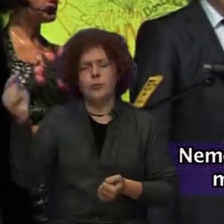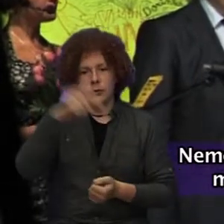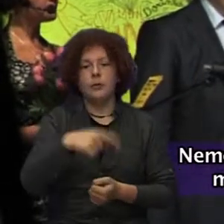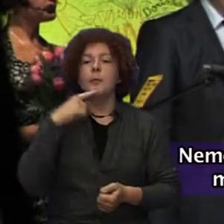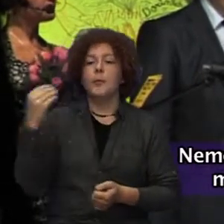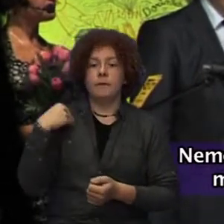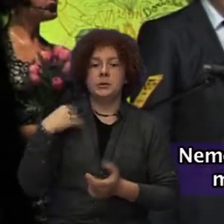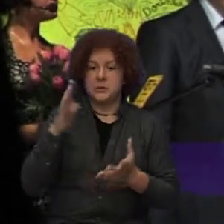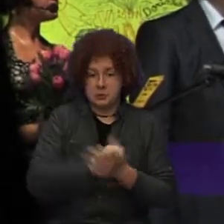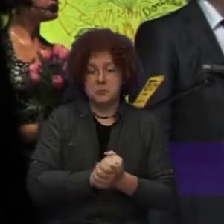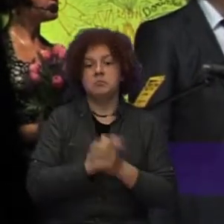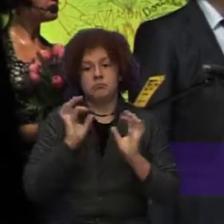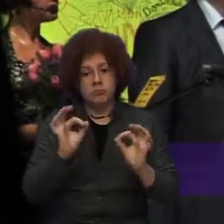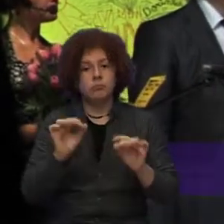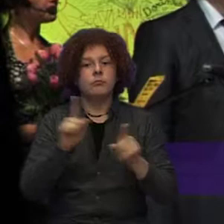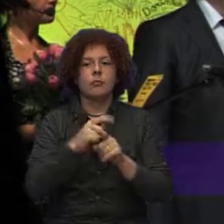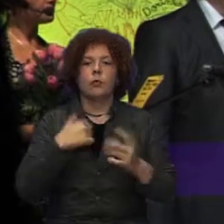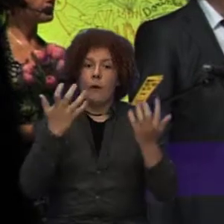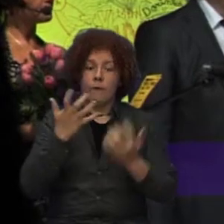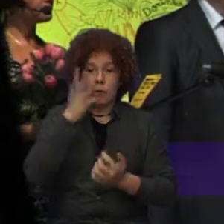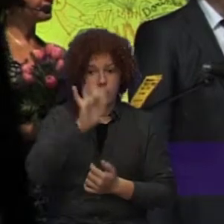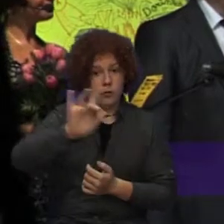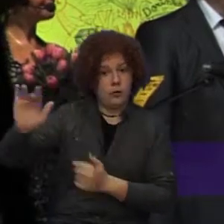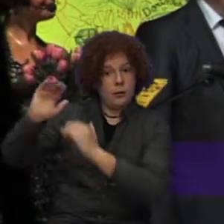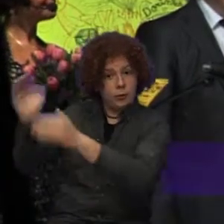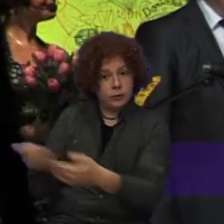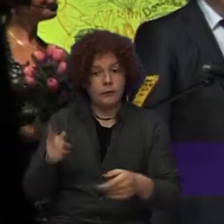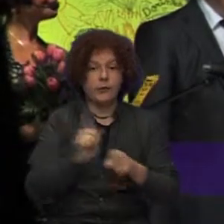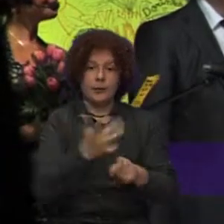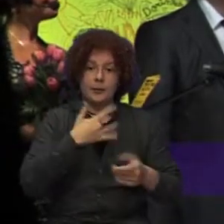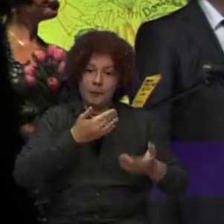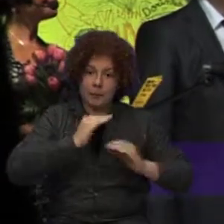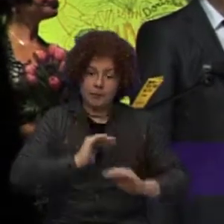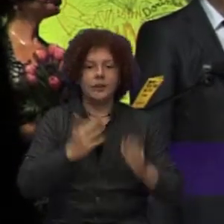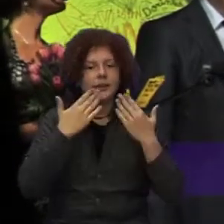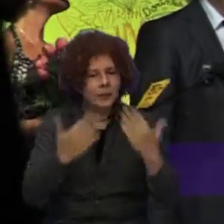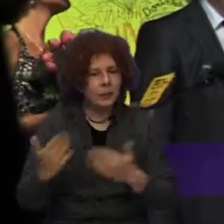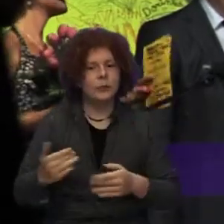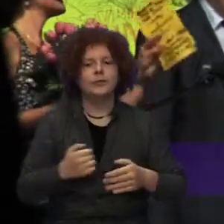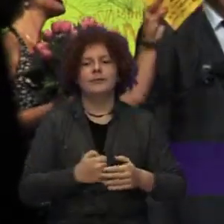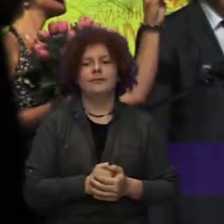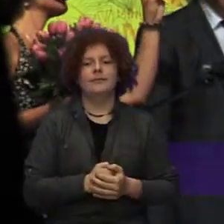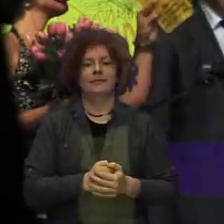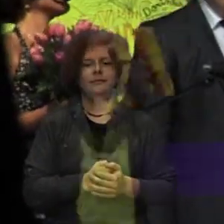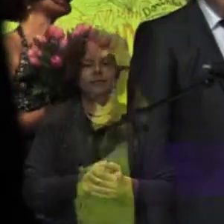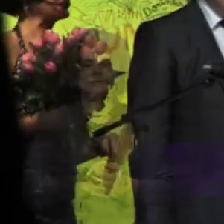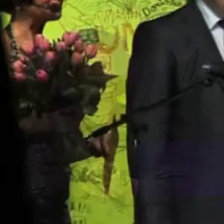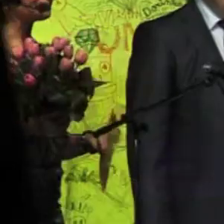feels it's a very important festival. We will invite him. Thank you very much. And me too. Yes. Because my Czech will get better next year.